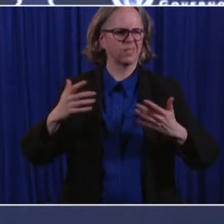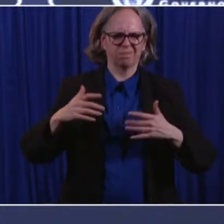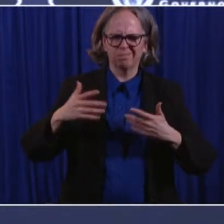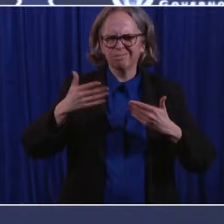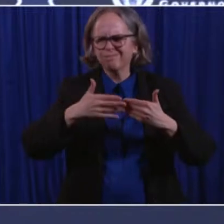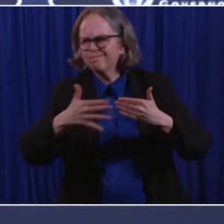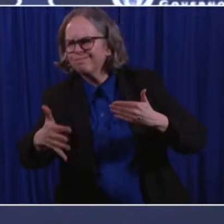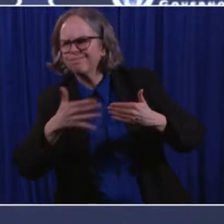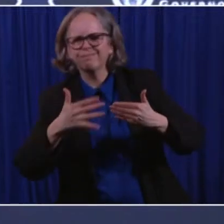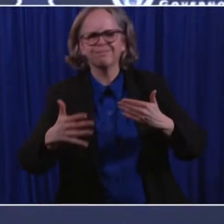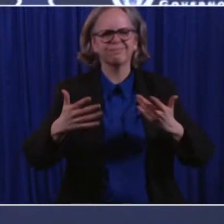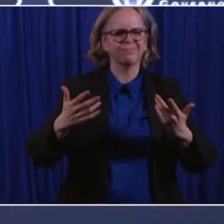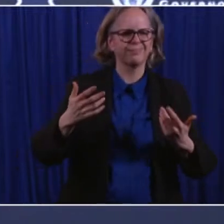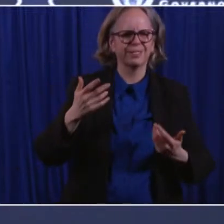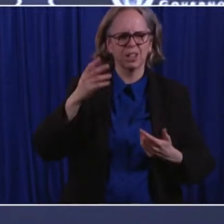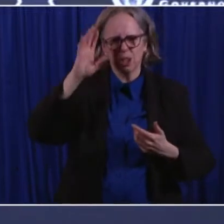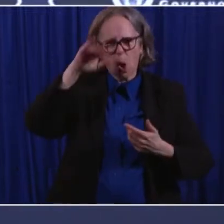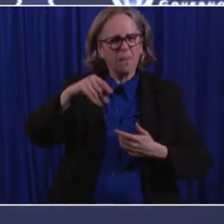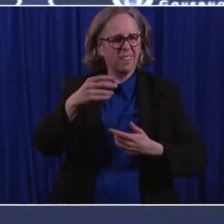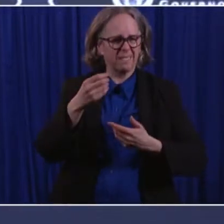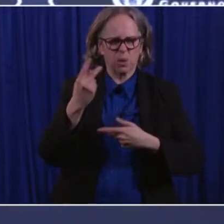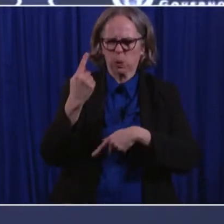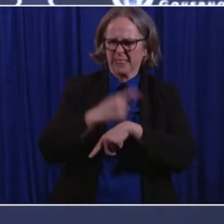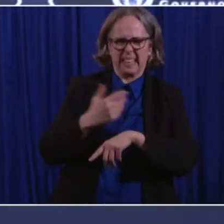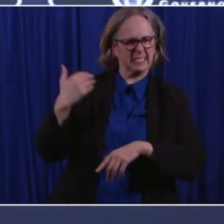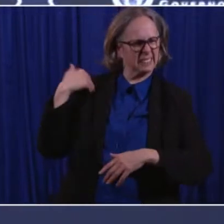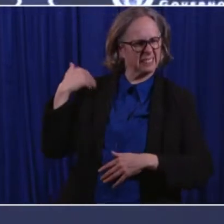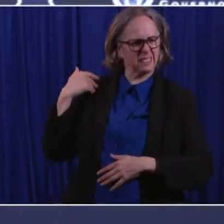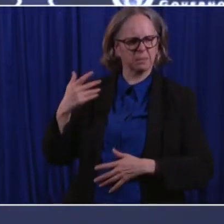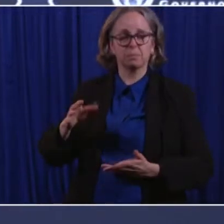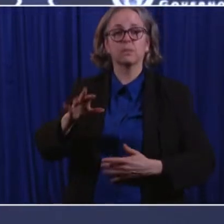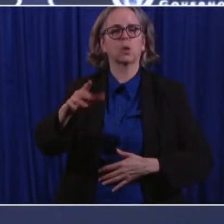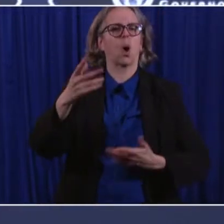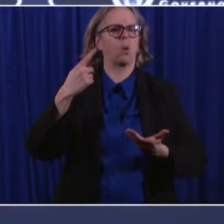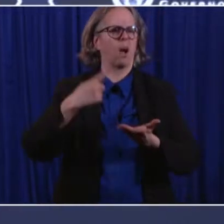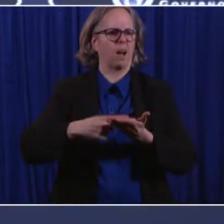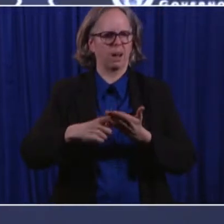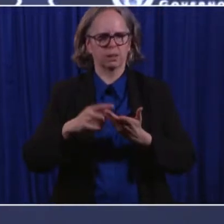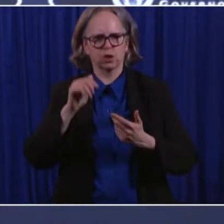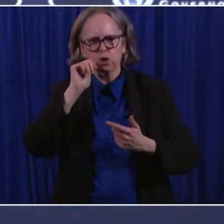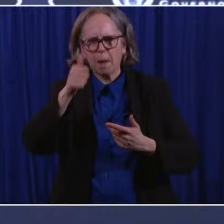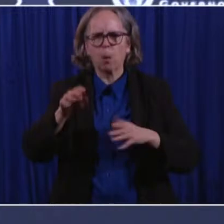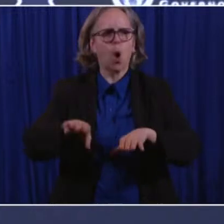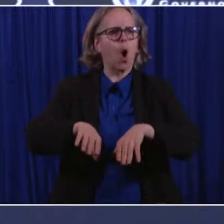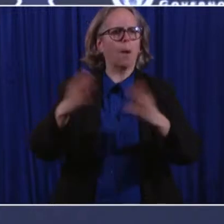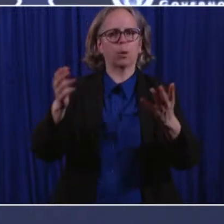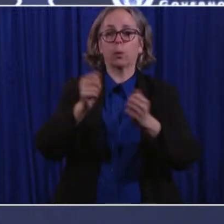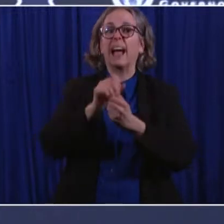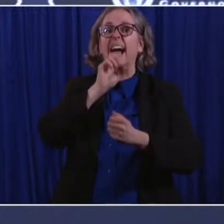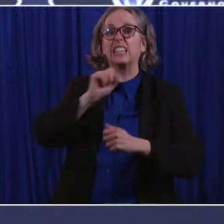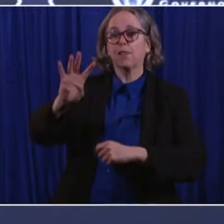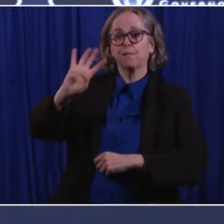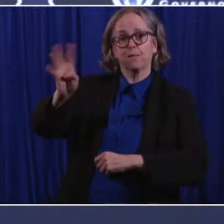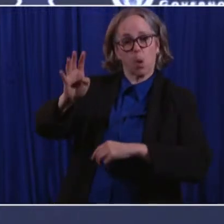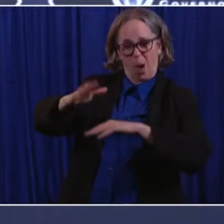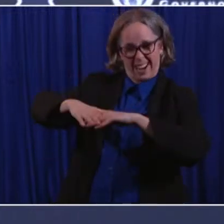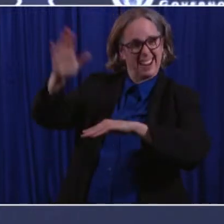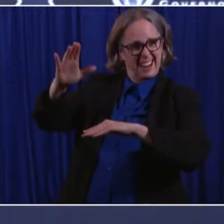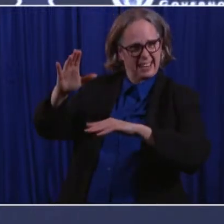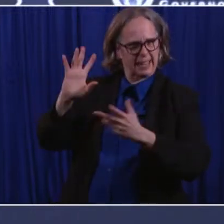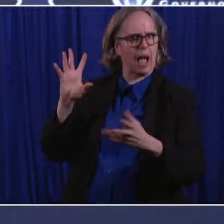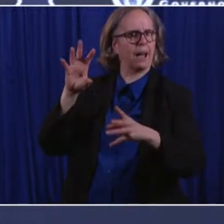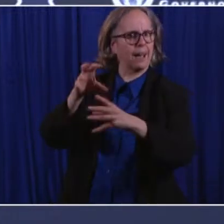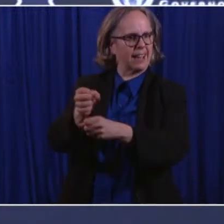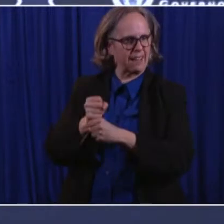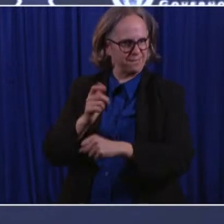ago. Tomorrow morning, we will open eligibility for those who are 40 years of age and older, and those who have cancer, chronic kidney